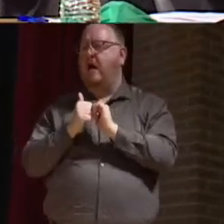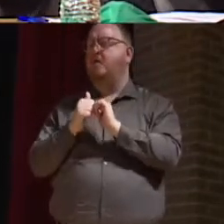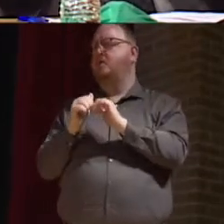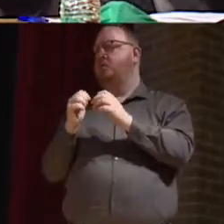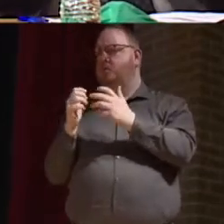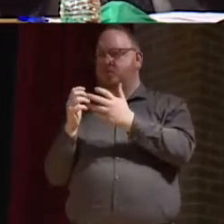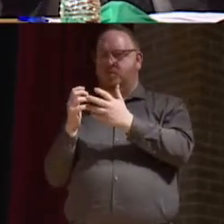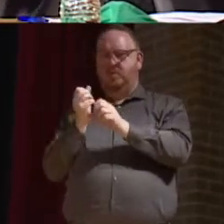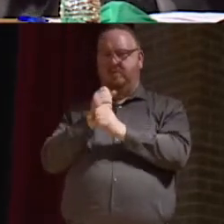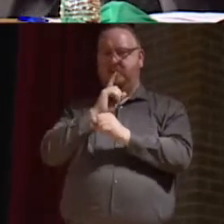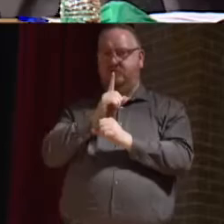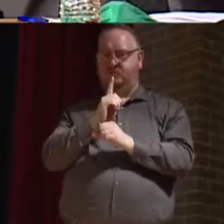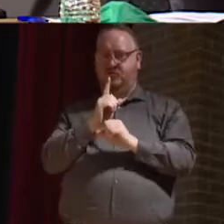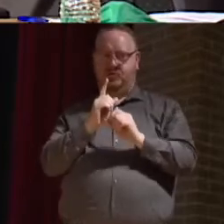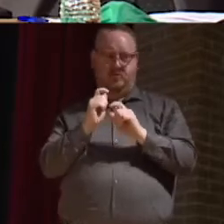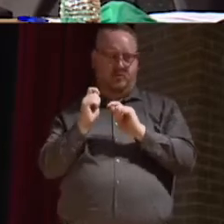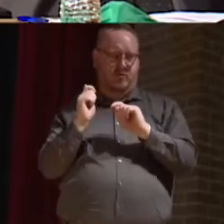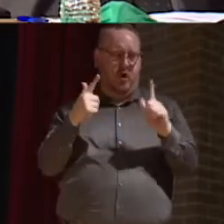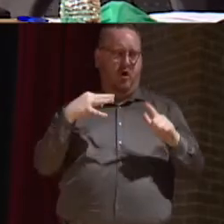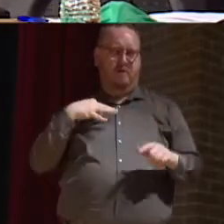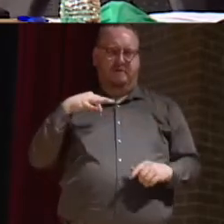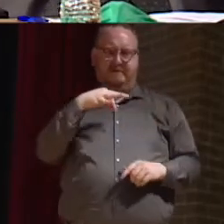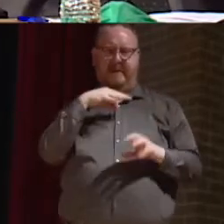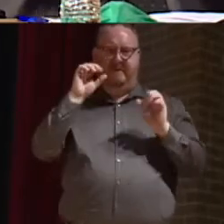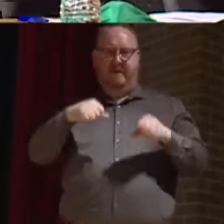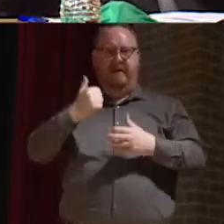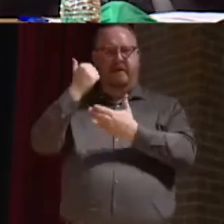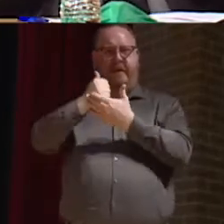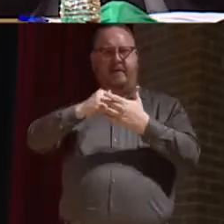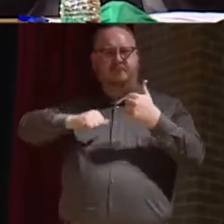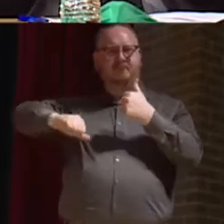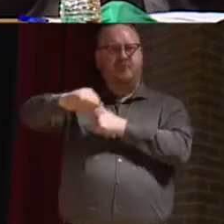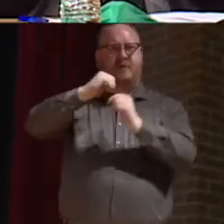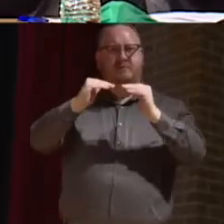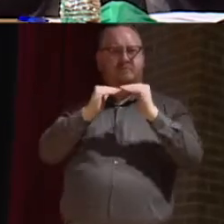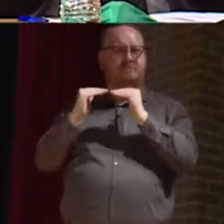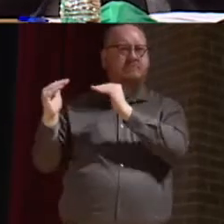help our people help our people. Yeah.